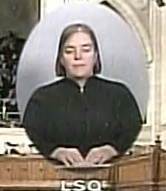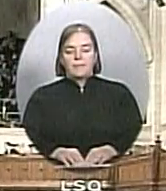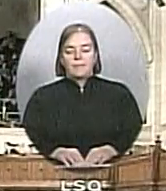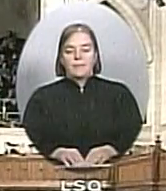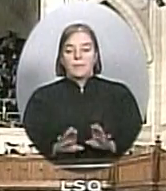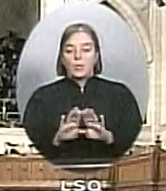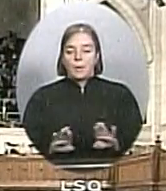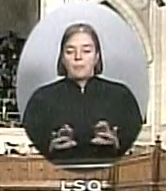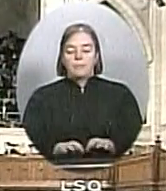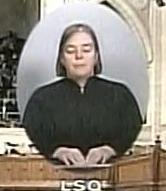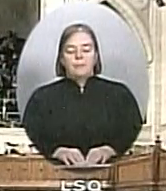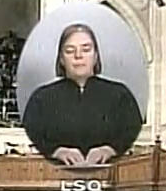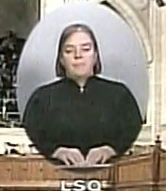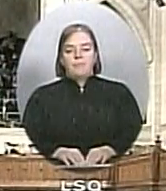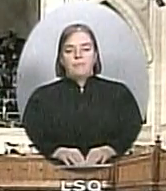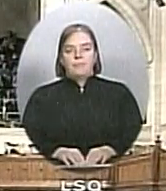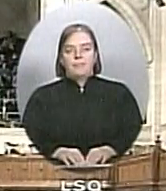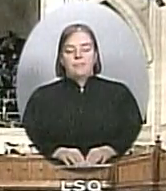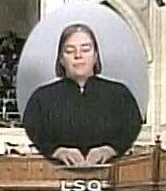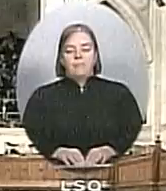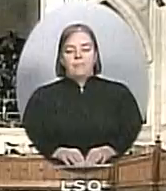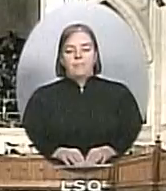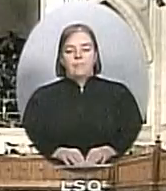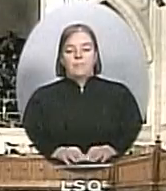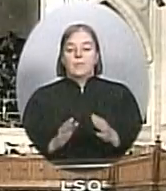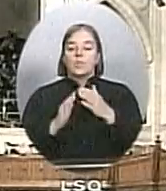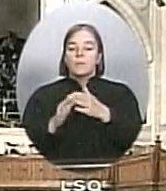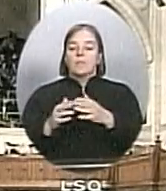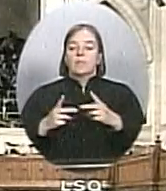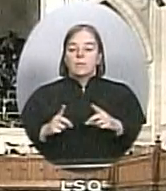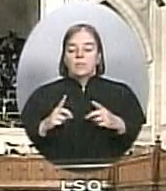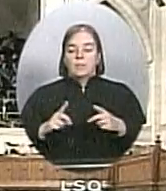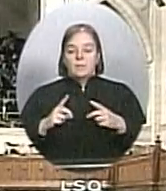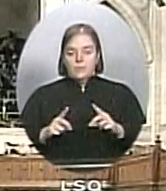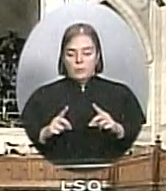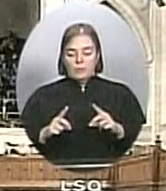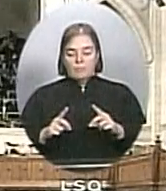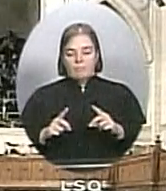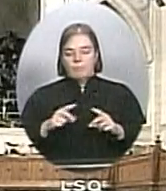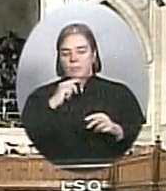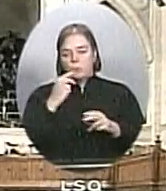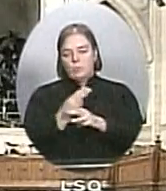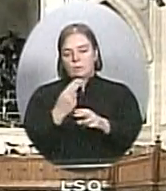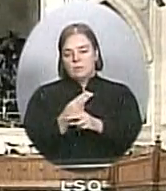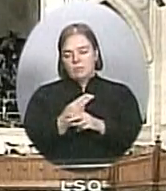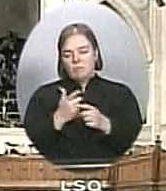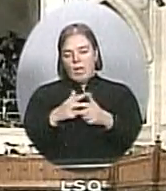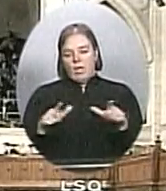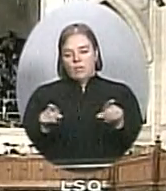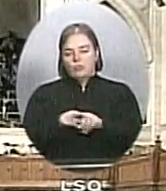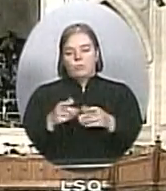Order. I'll ask the honourable member to refrain from making those types of comments in his questions. I don't think it does anything to elevate the tone of debate. The honourable member for